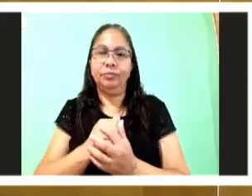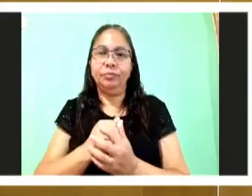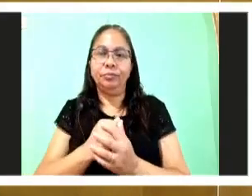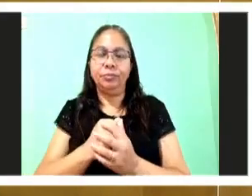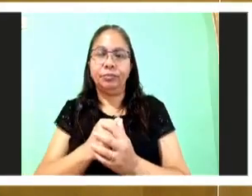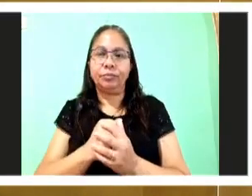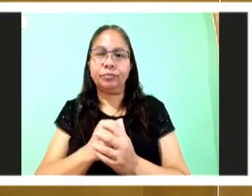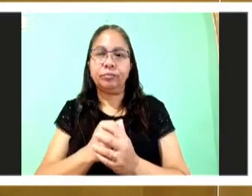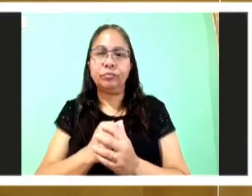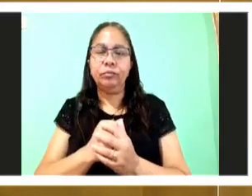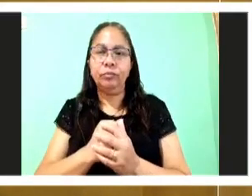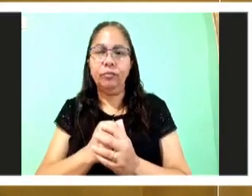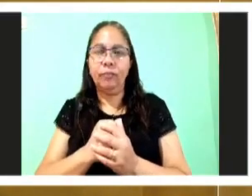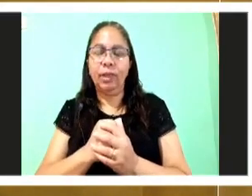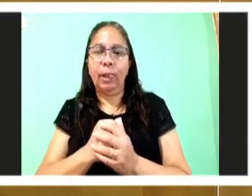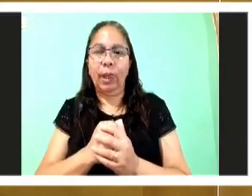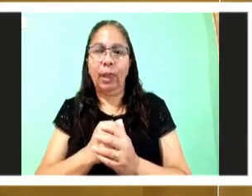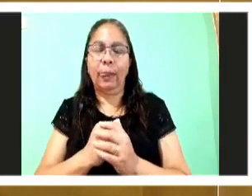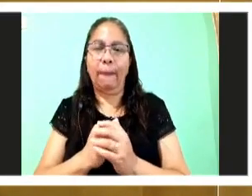And here's where we have the challenge.